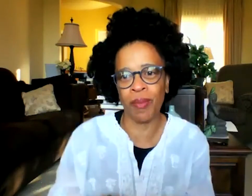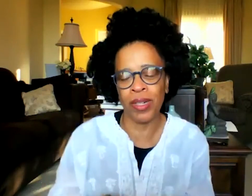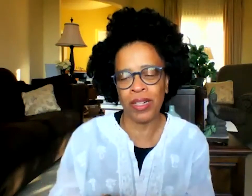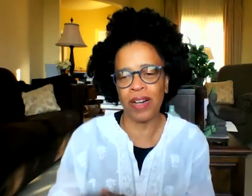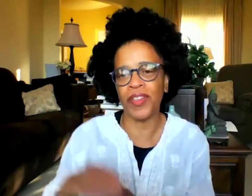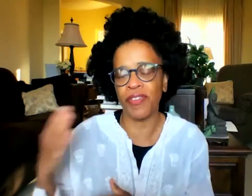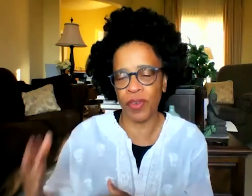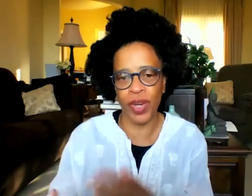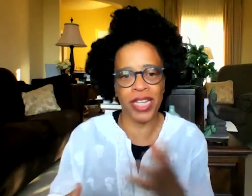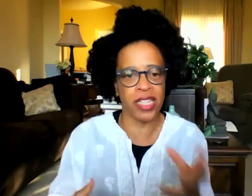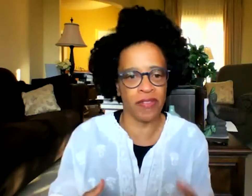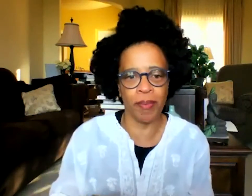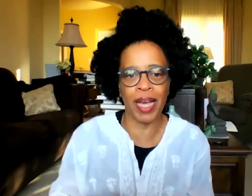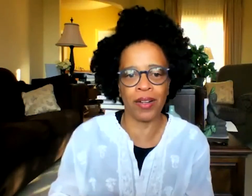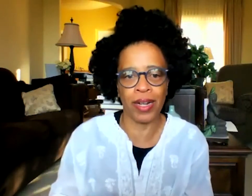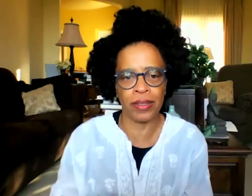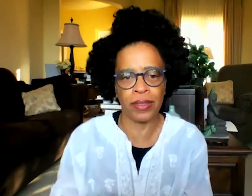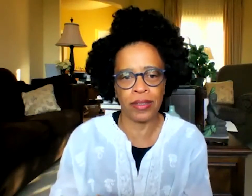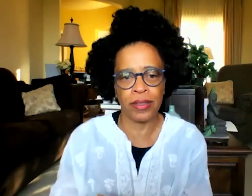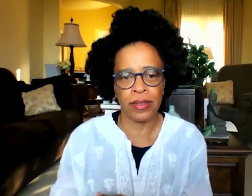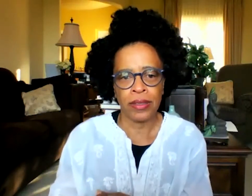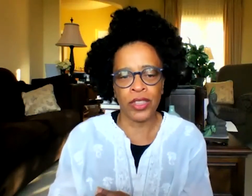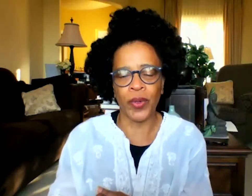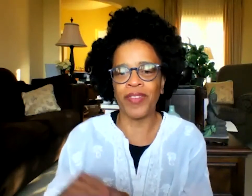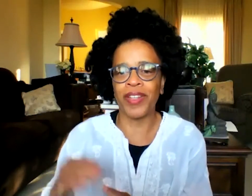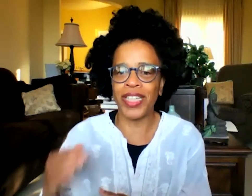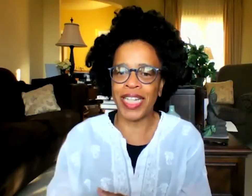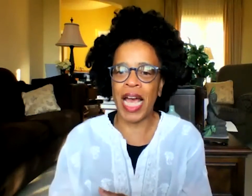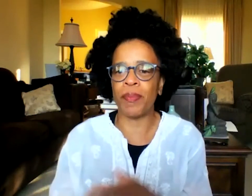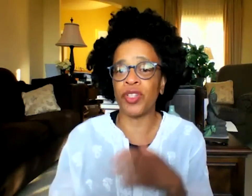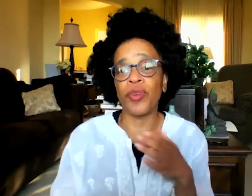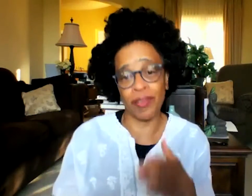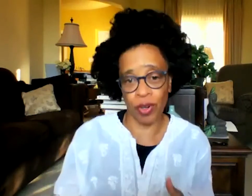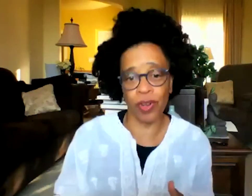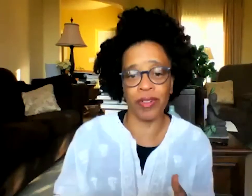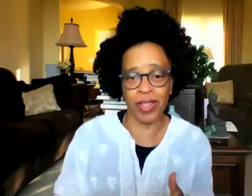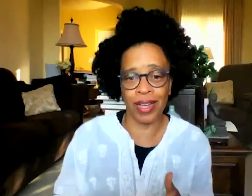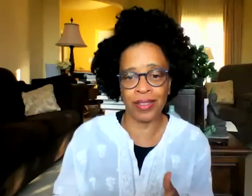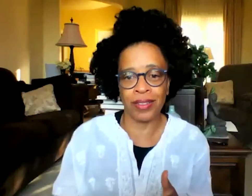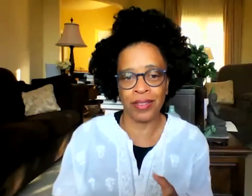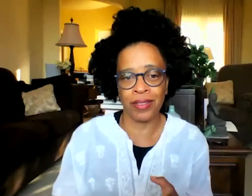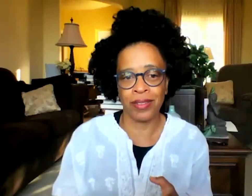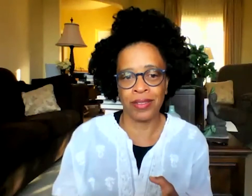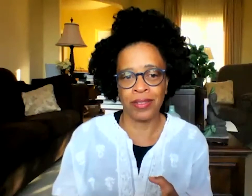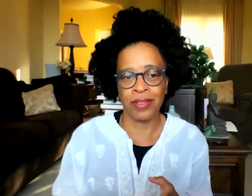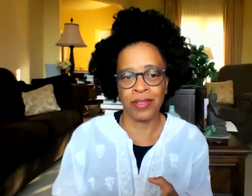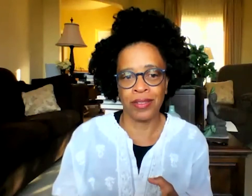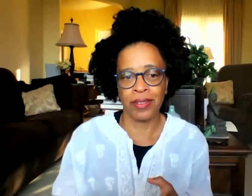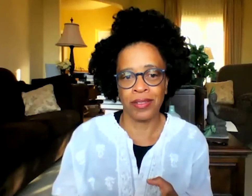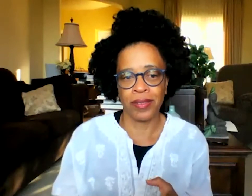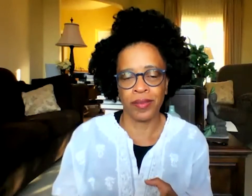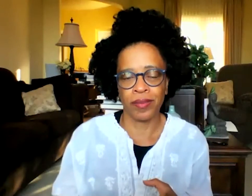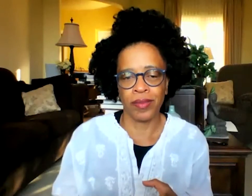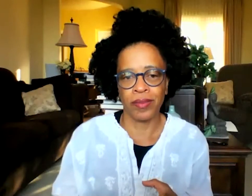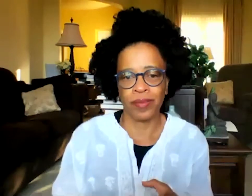someone home of a different race, a different background? So even if it didn't happen to you, have you heard of that?